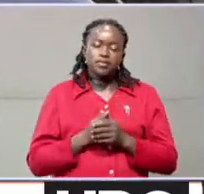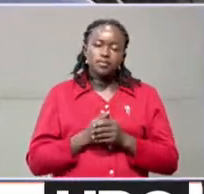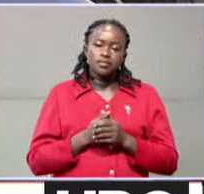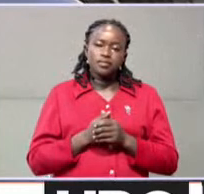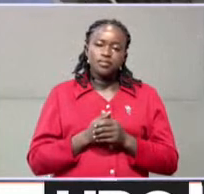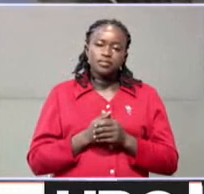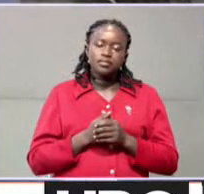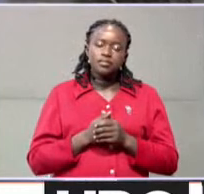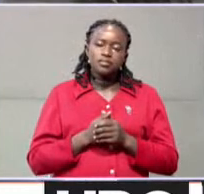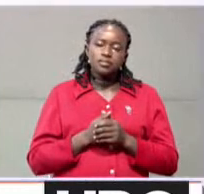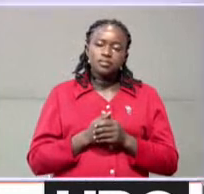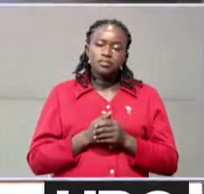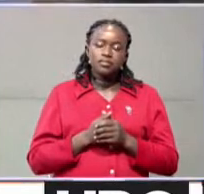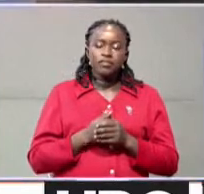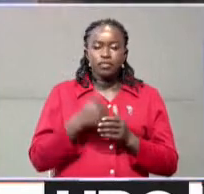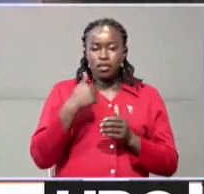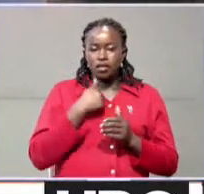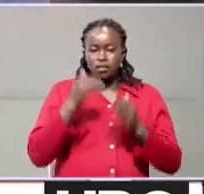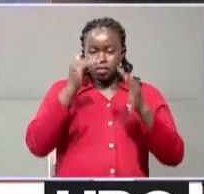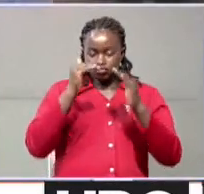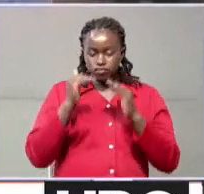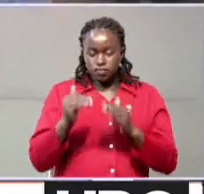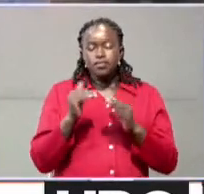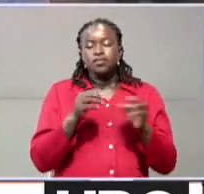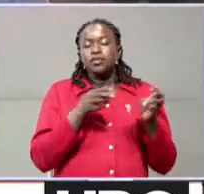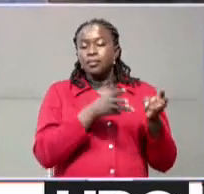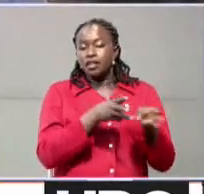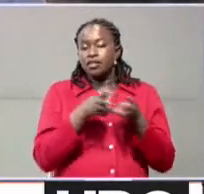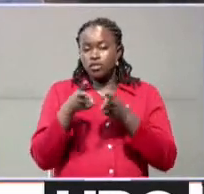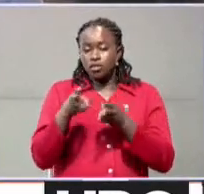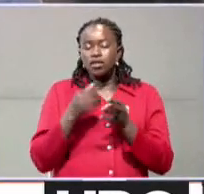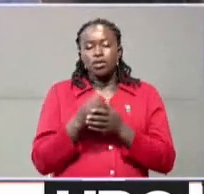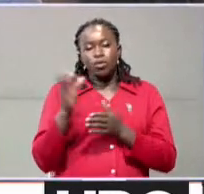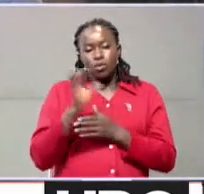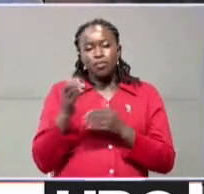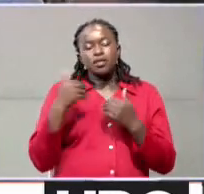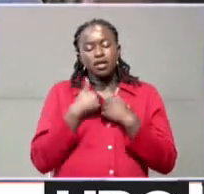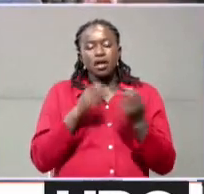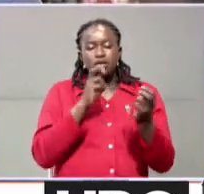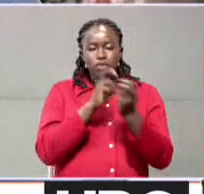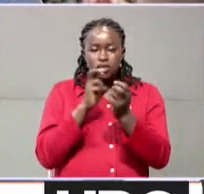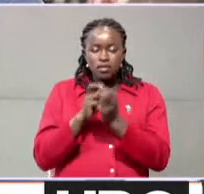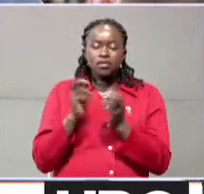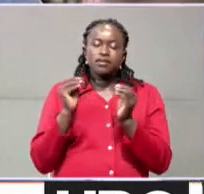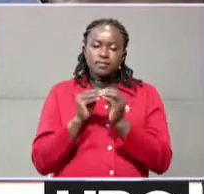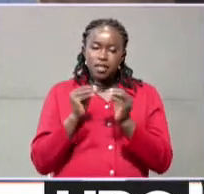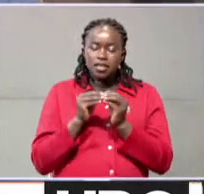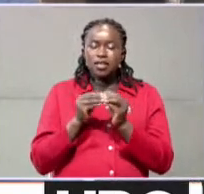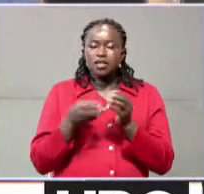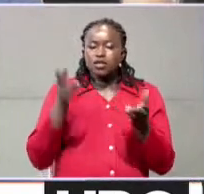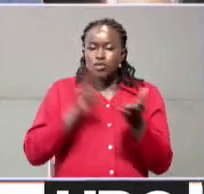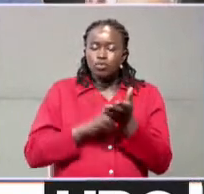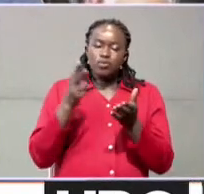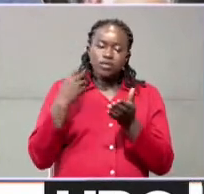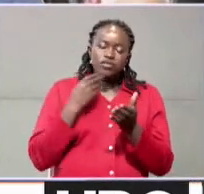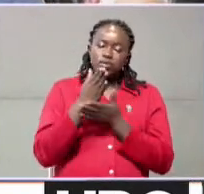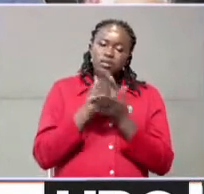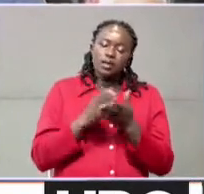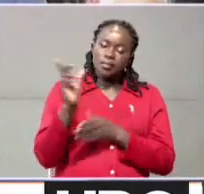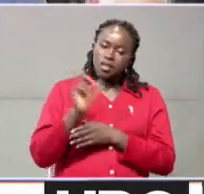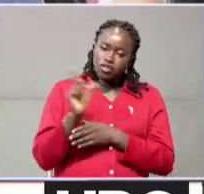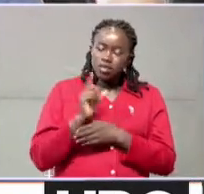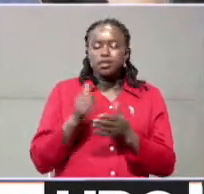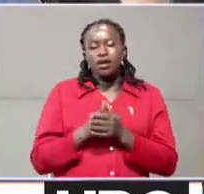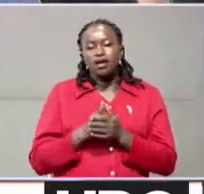i was at a methodology the committee held consultative meetings reviewed some literature